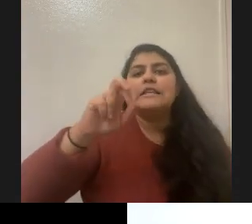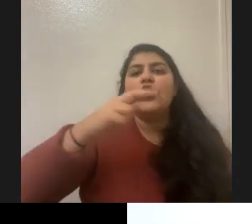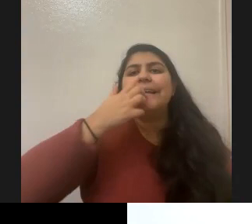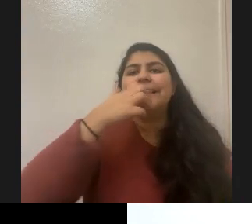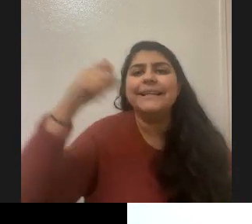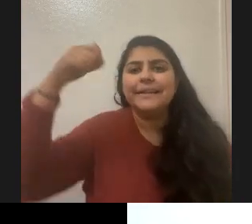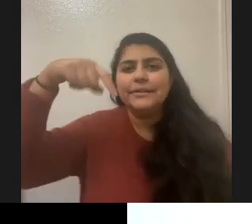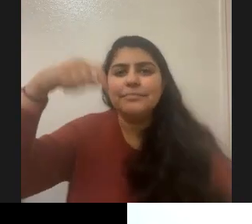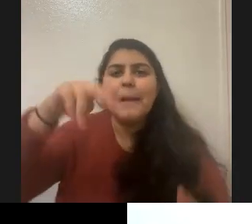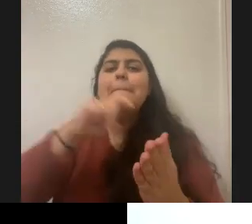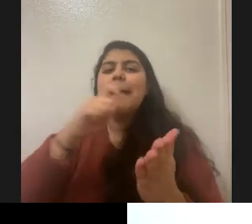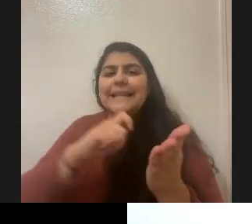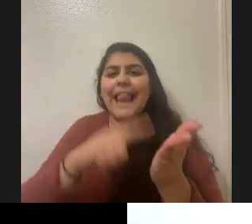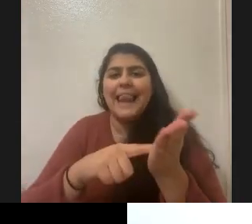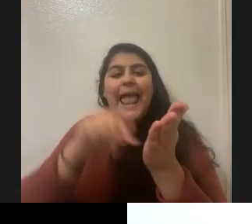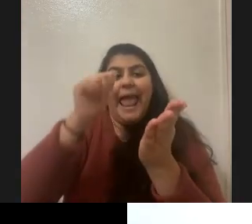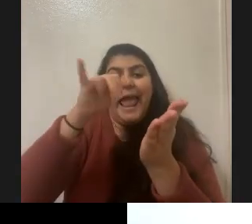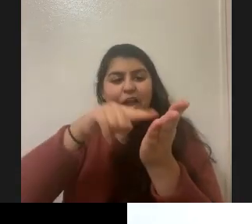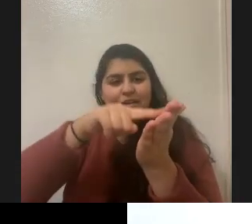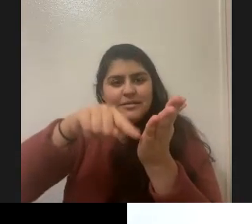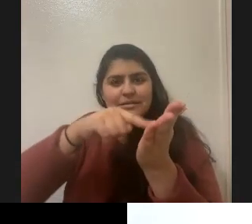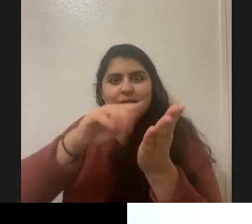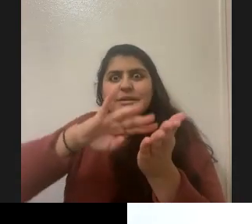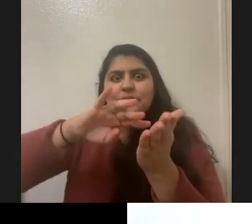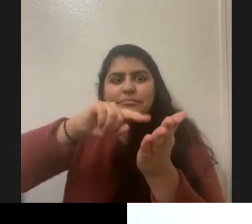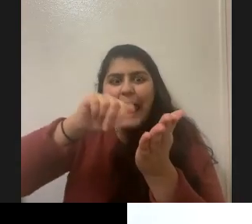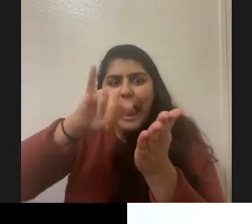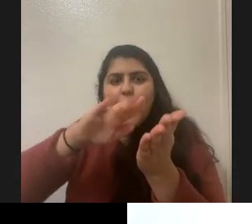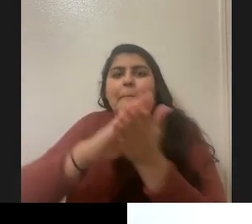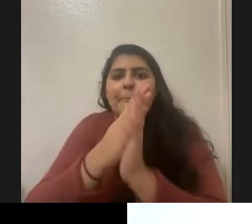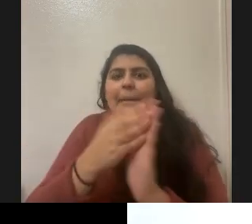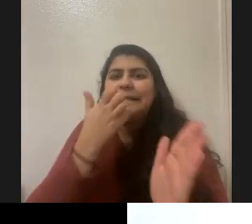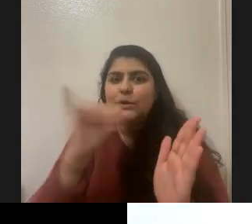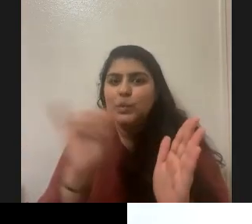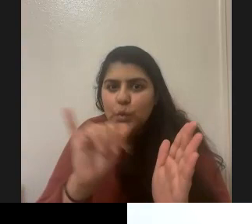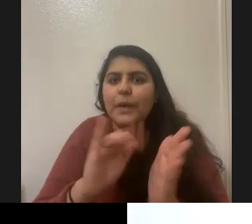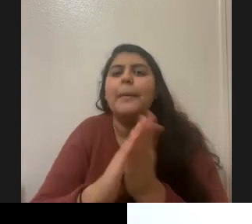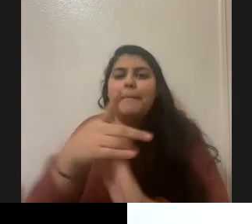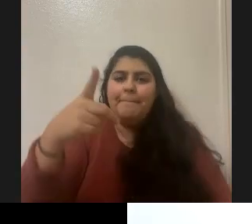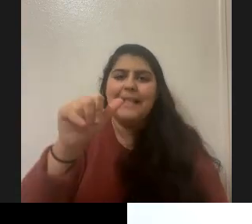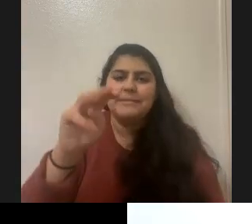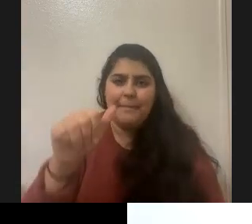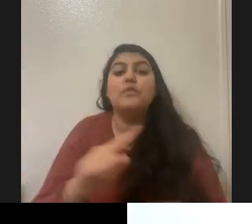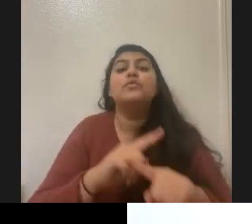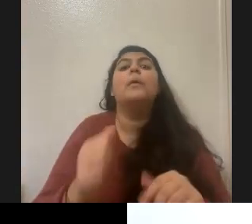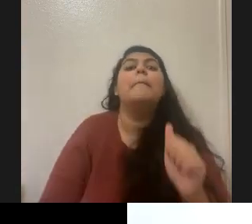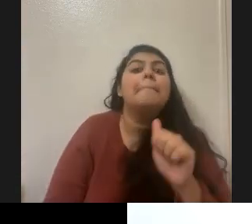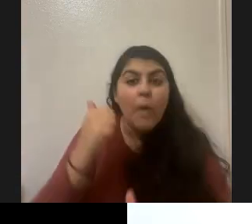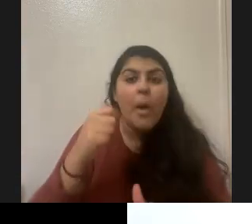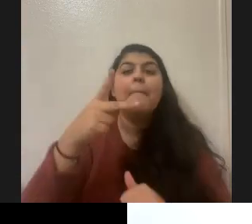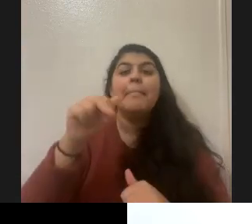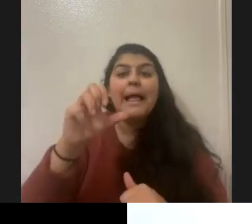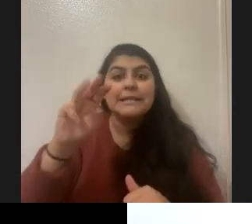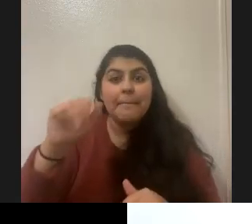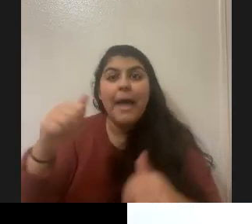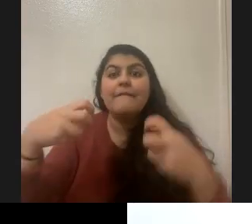the metal will also get heated up, and that turns into a plasma. So the majority of plasma physics is actually used in manufacturing these